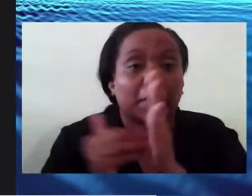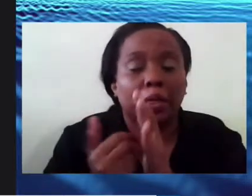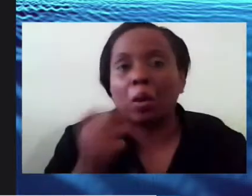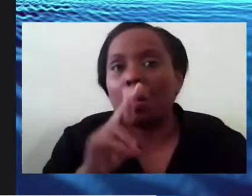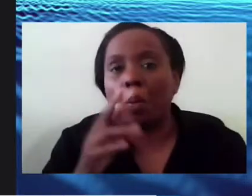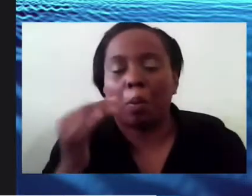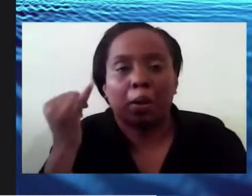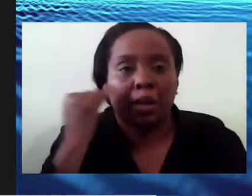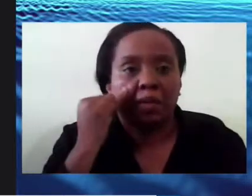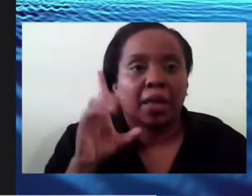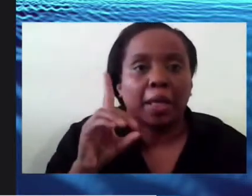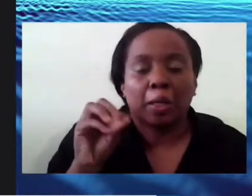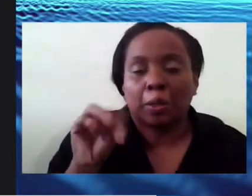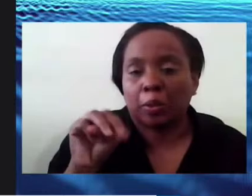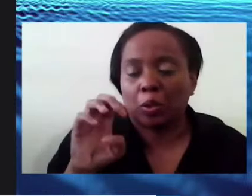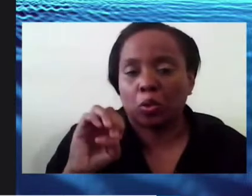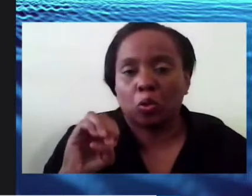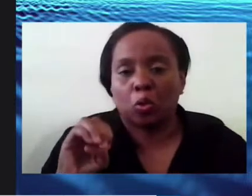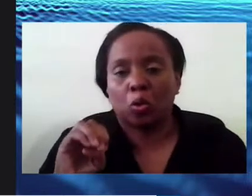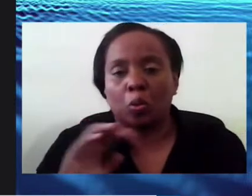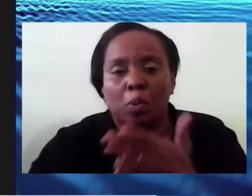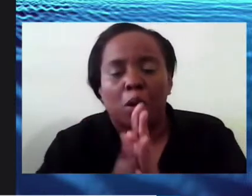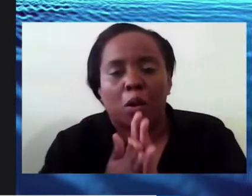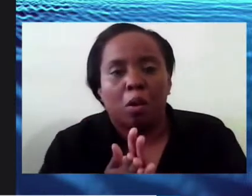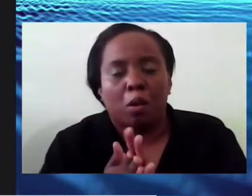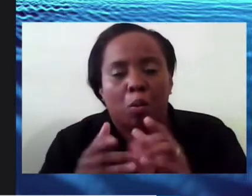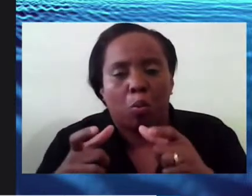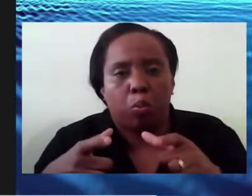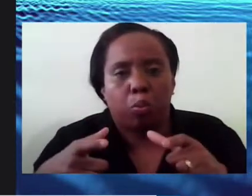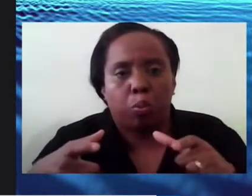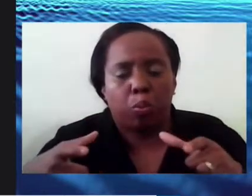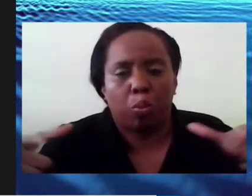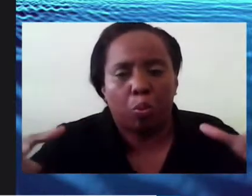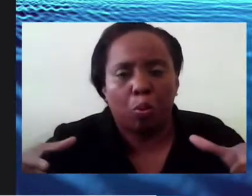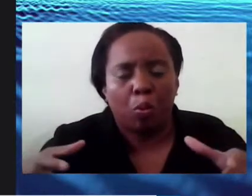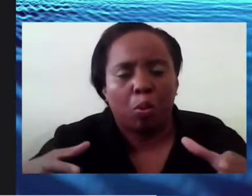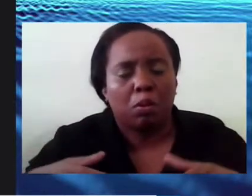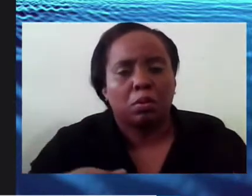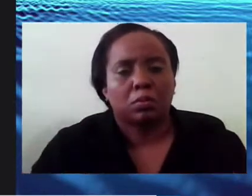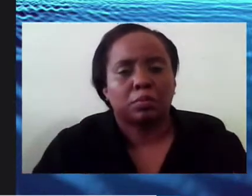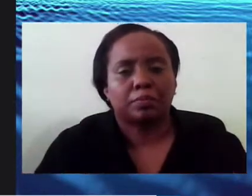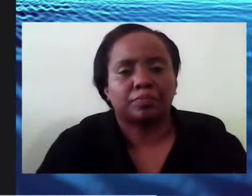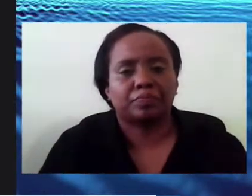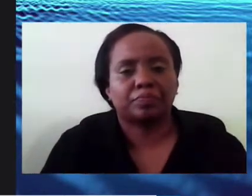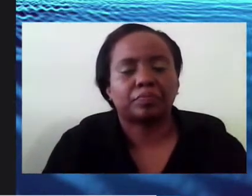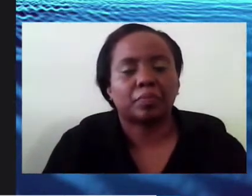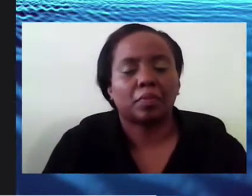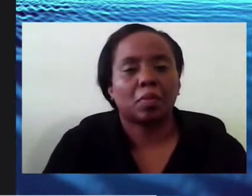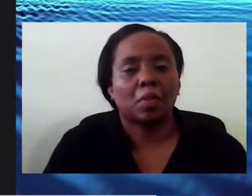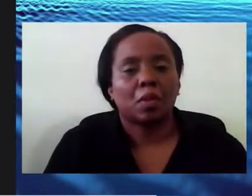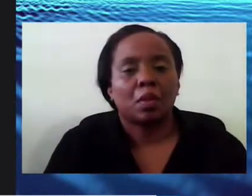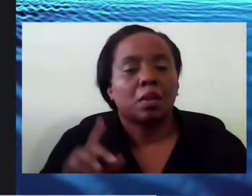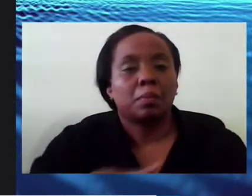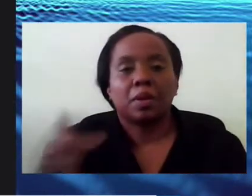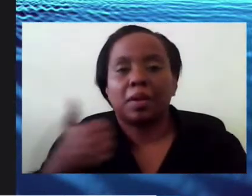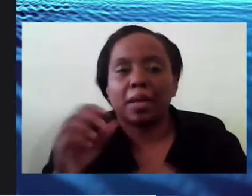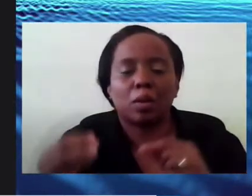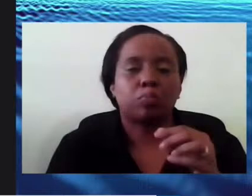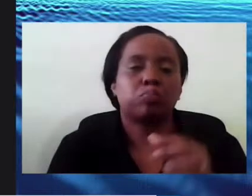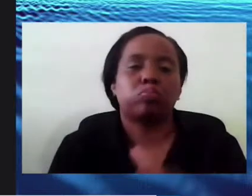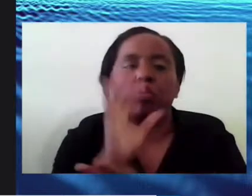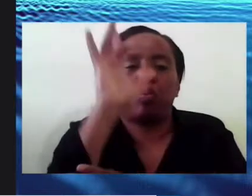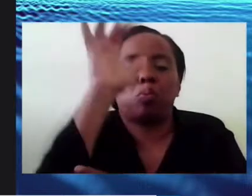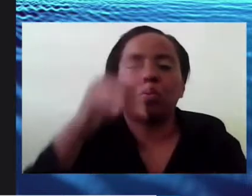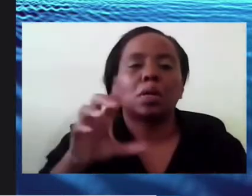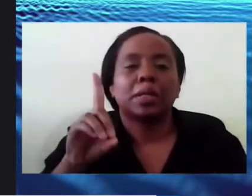also happen is that this dome is continuously destroyed, you know, by any explosion, such as the one that